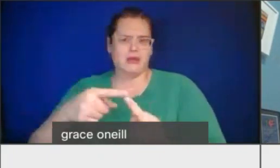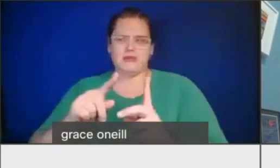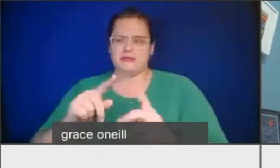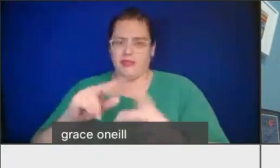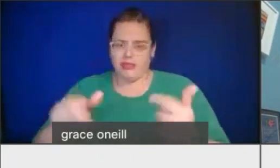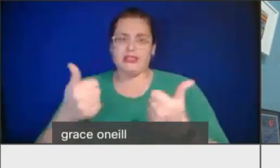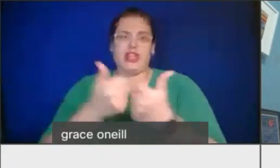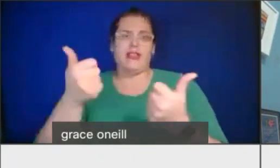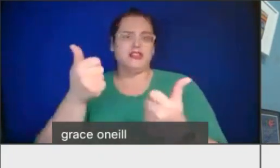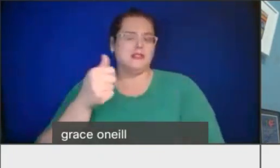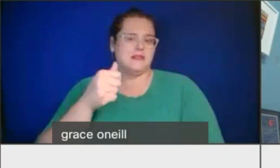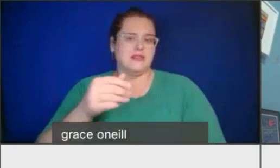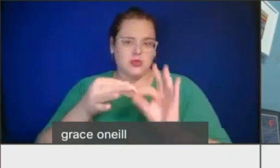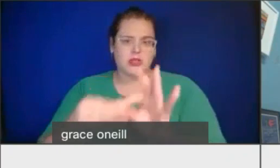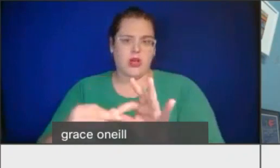the booster,